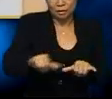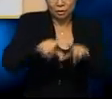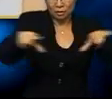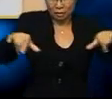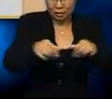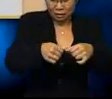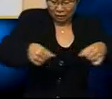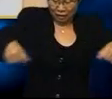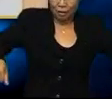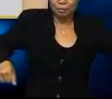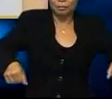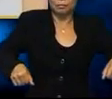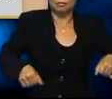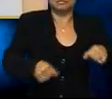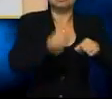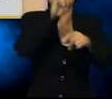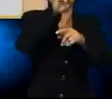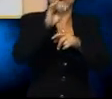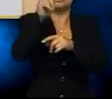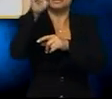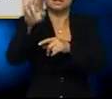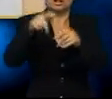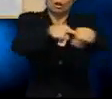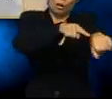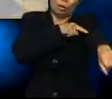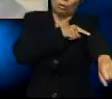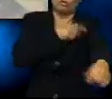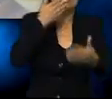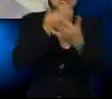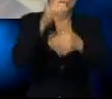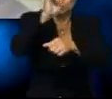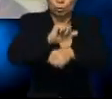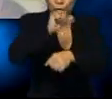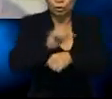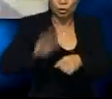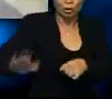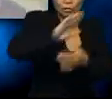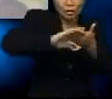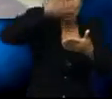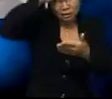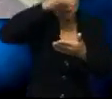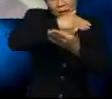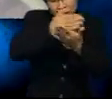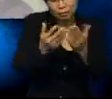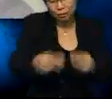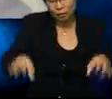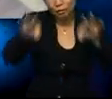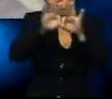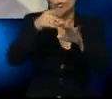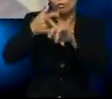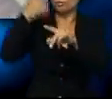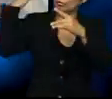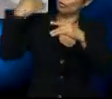tape. This skipping rope is 2 meters long. Good work, children. You have all learned